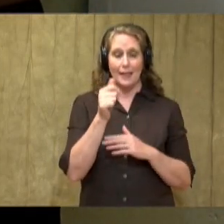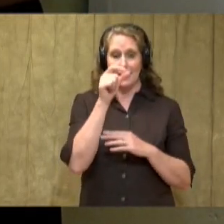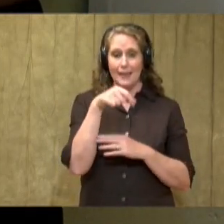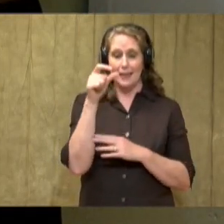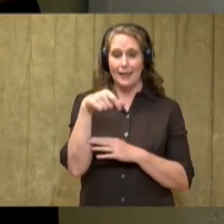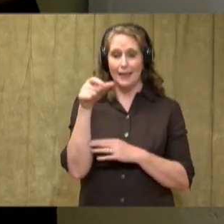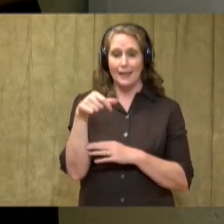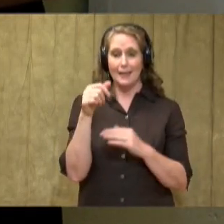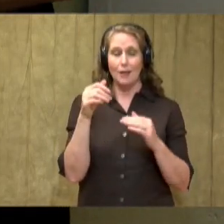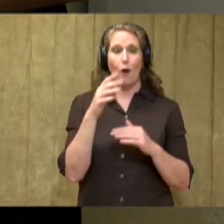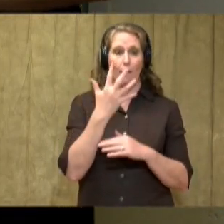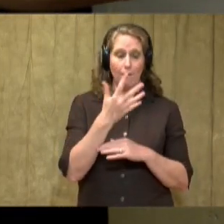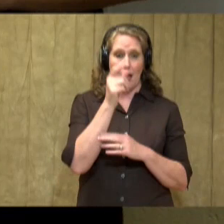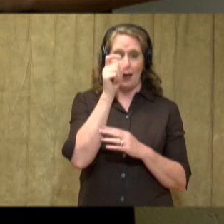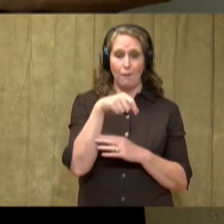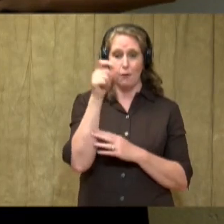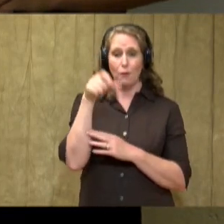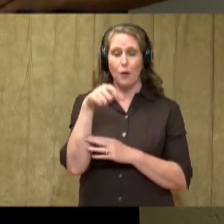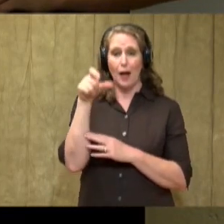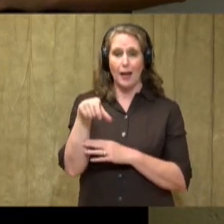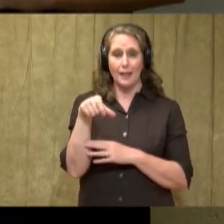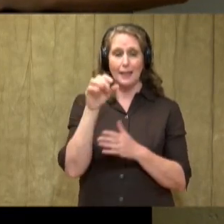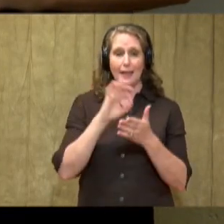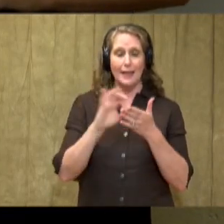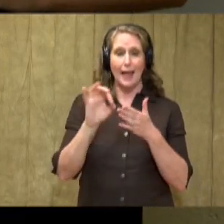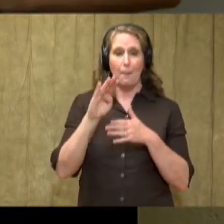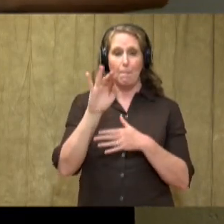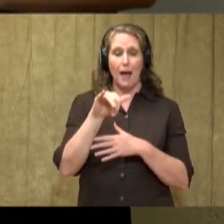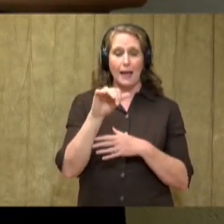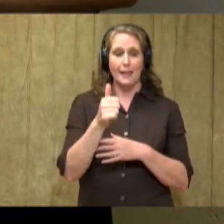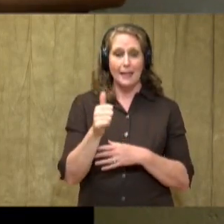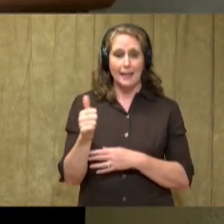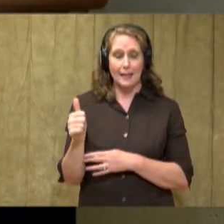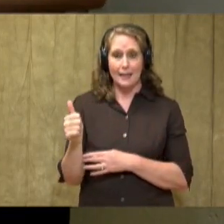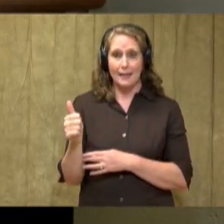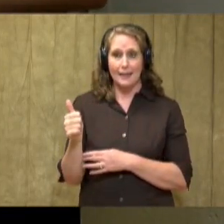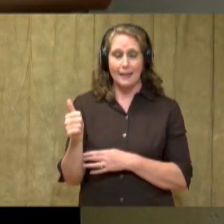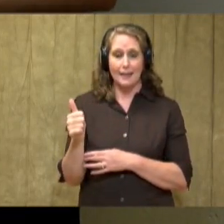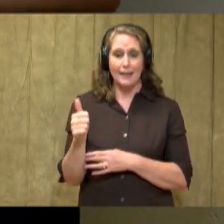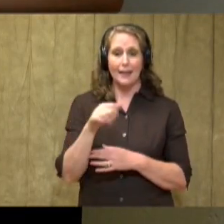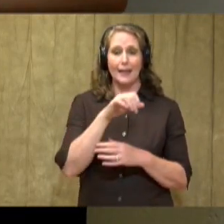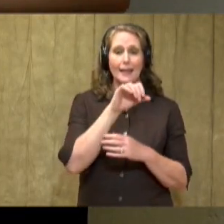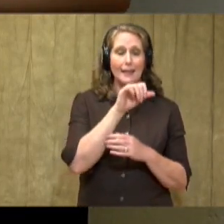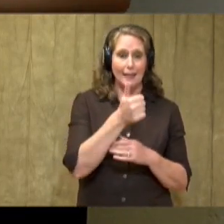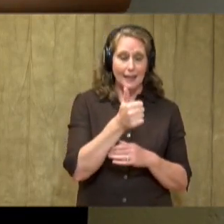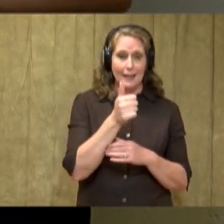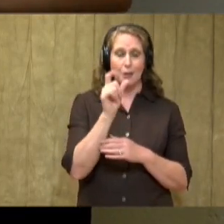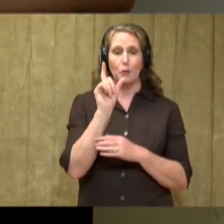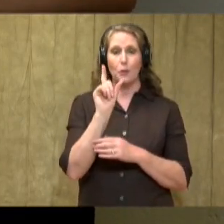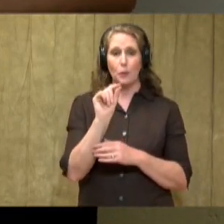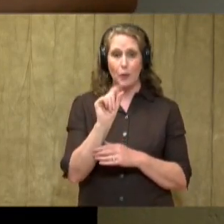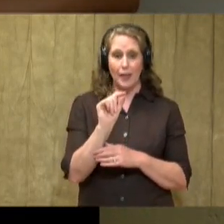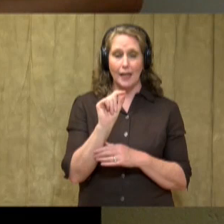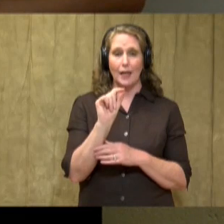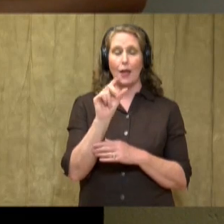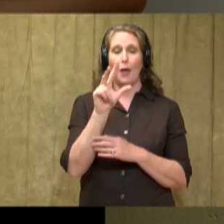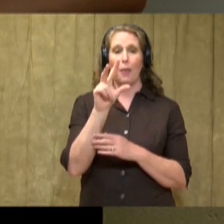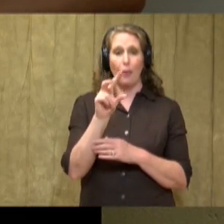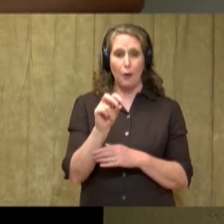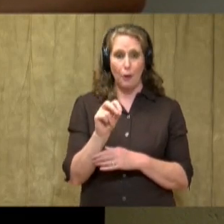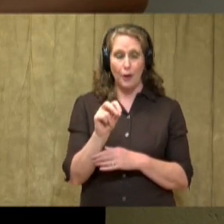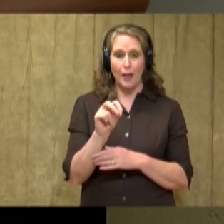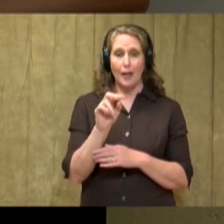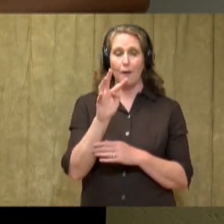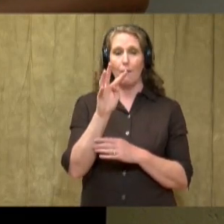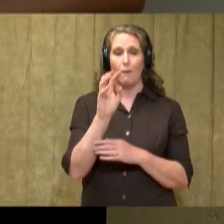or 5 rods, remember we count by tens. 10, 20,